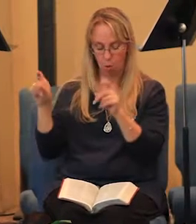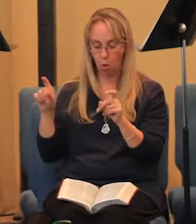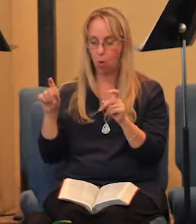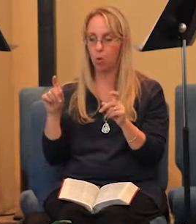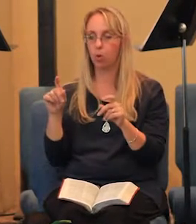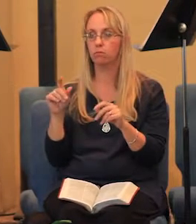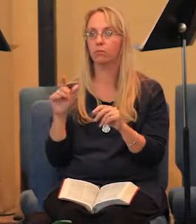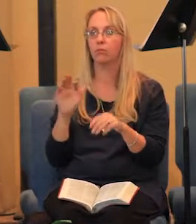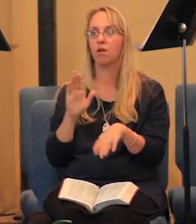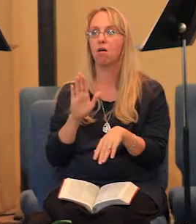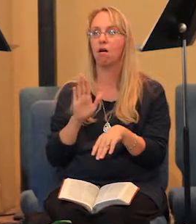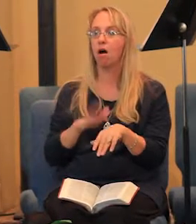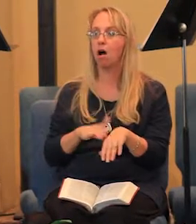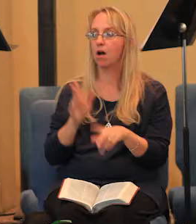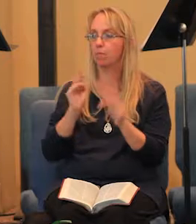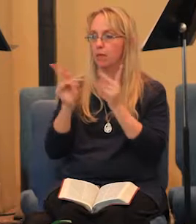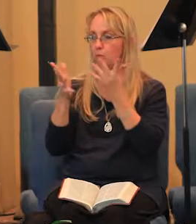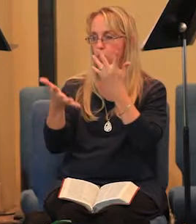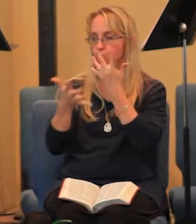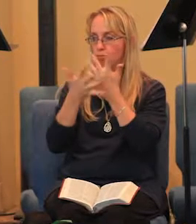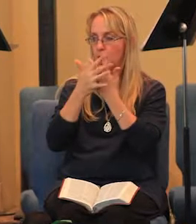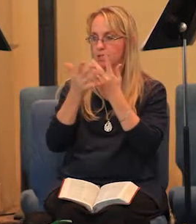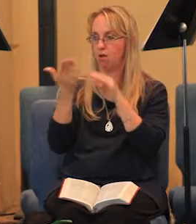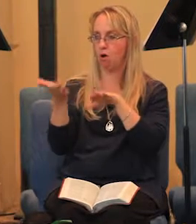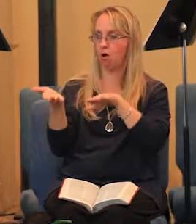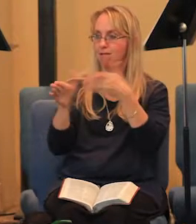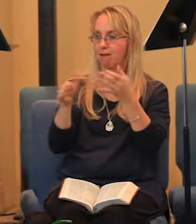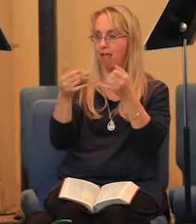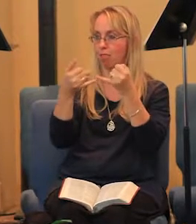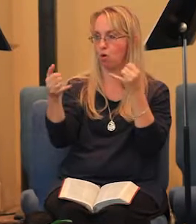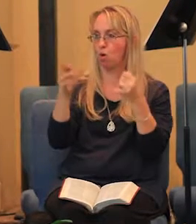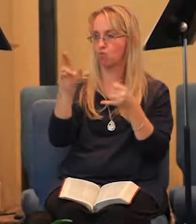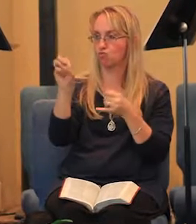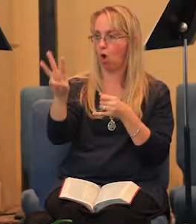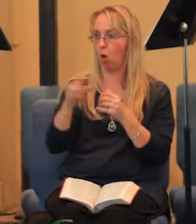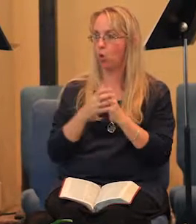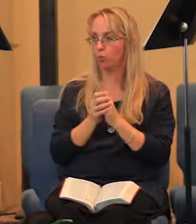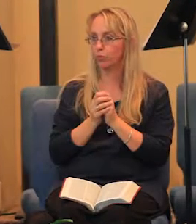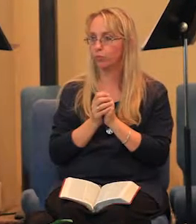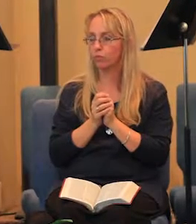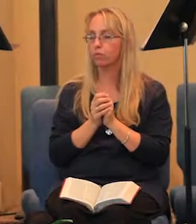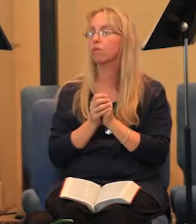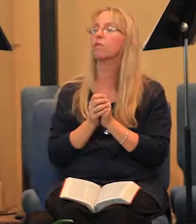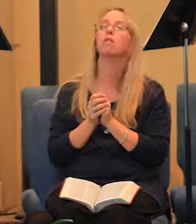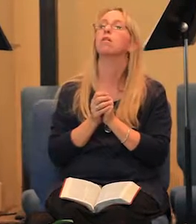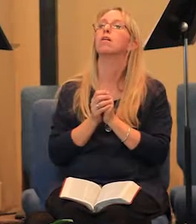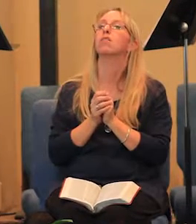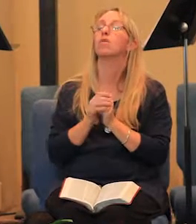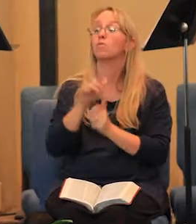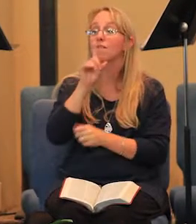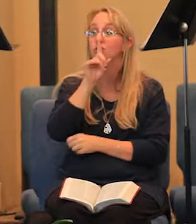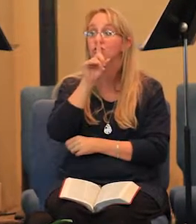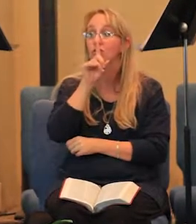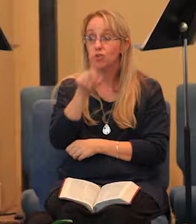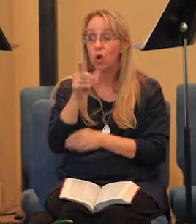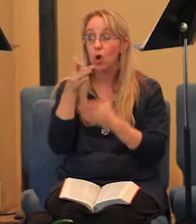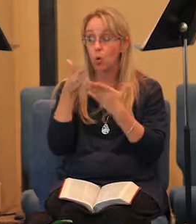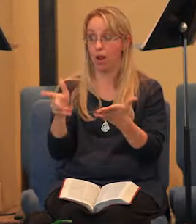death row inmates, and the poll was, if there was a surefire way for you to escape,